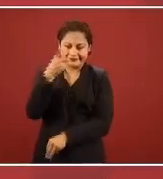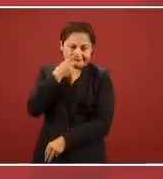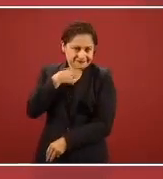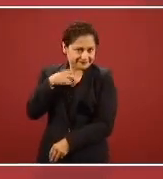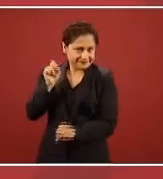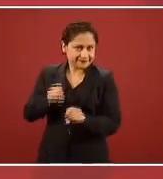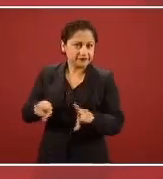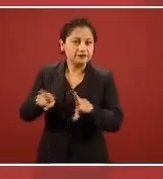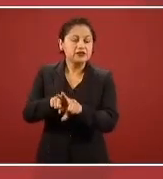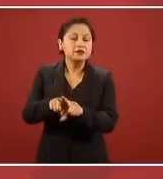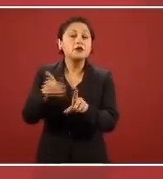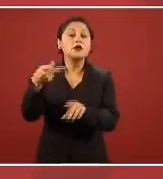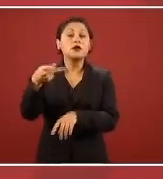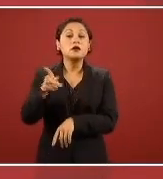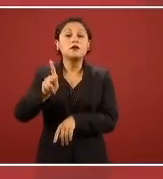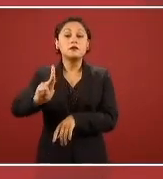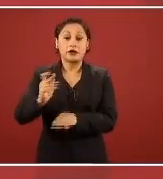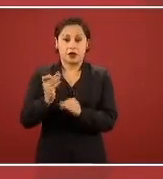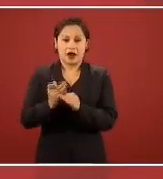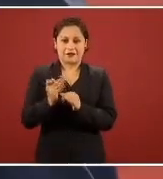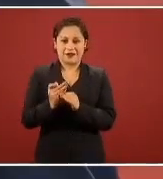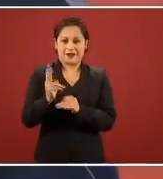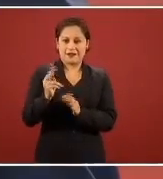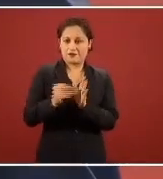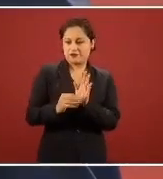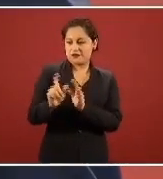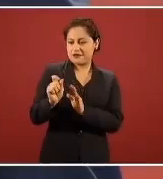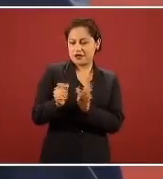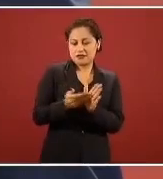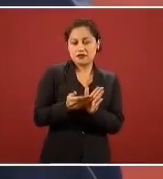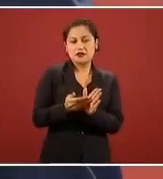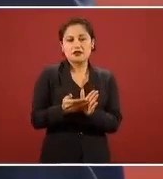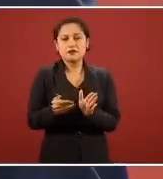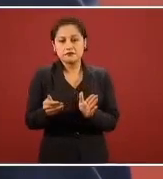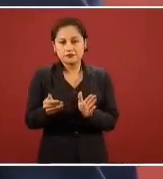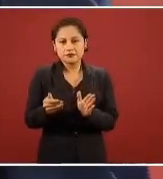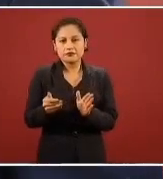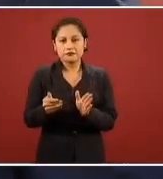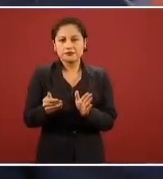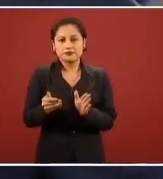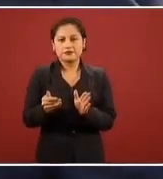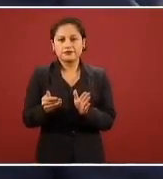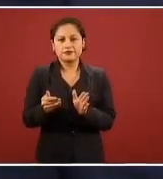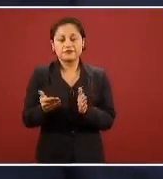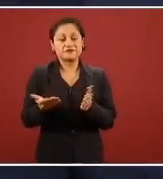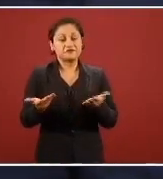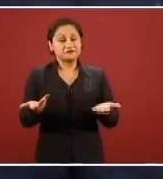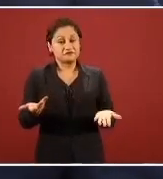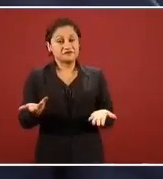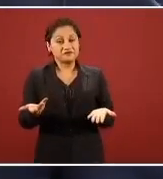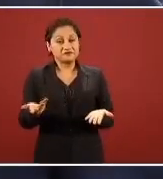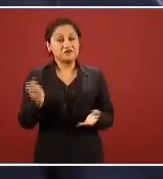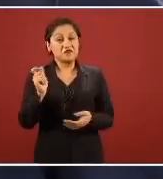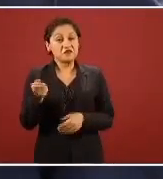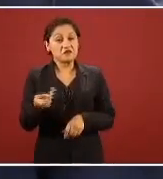en lo que va del año, so far this year, la única moneda, the only